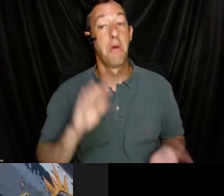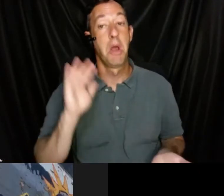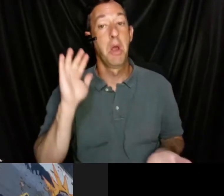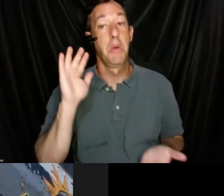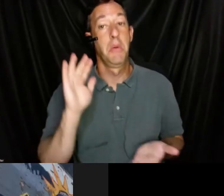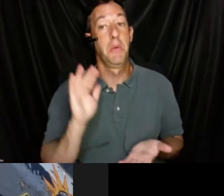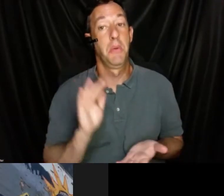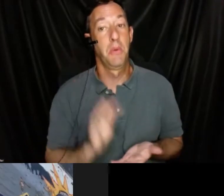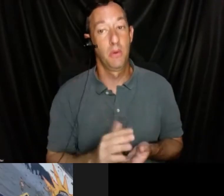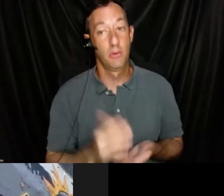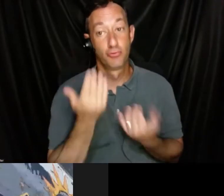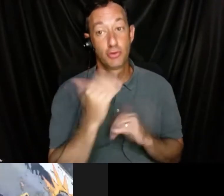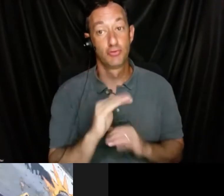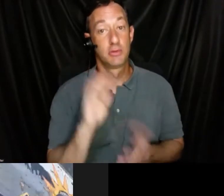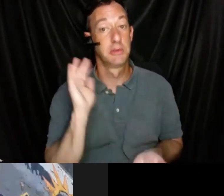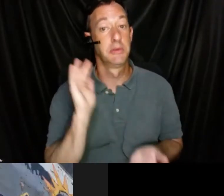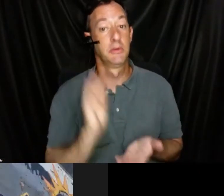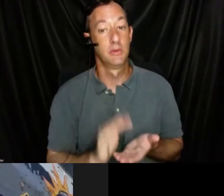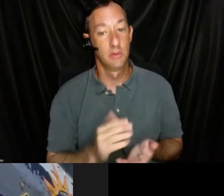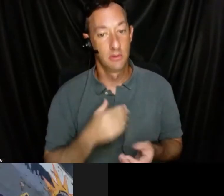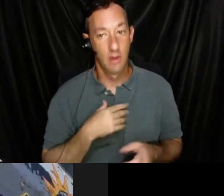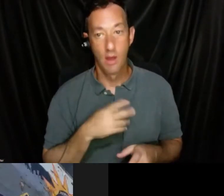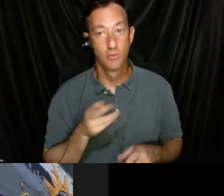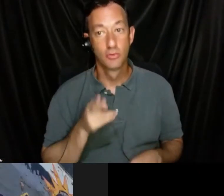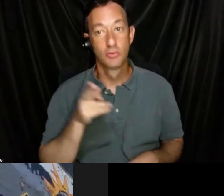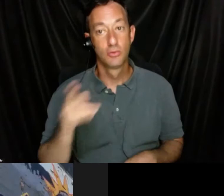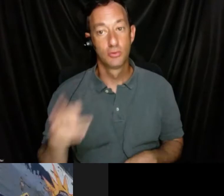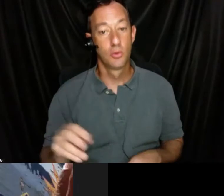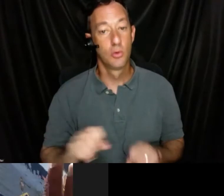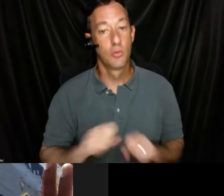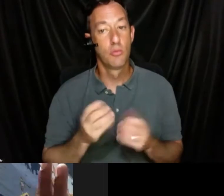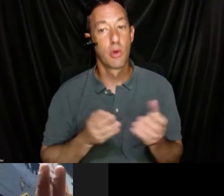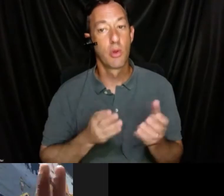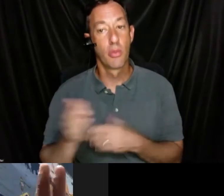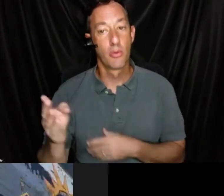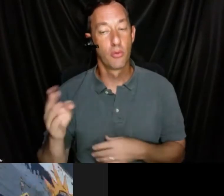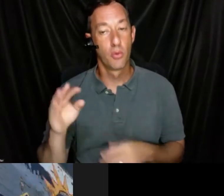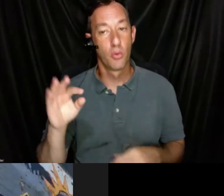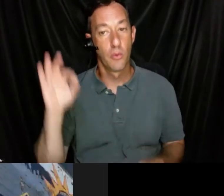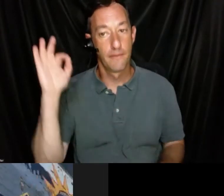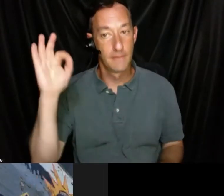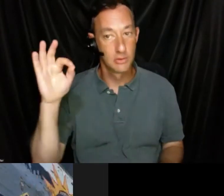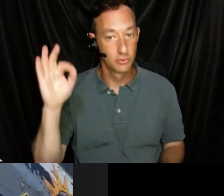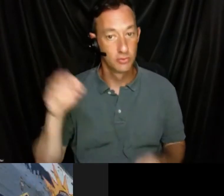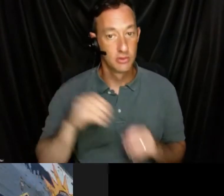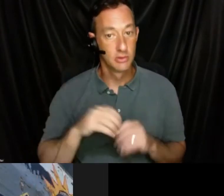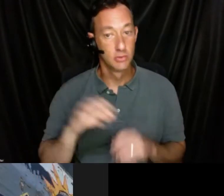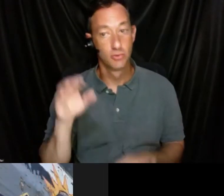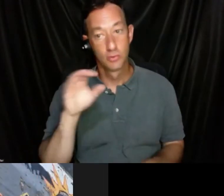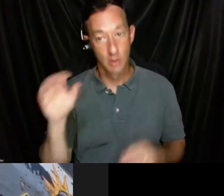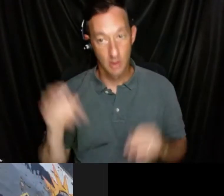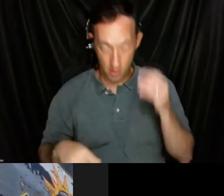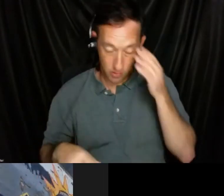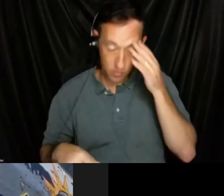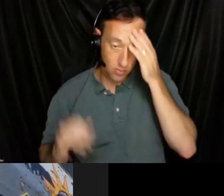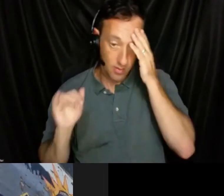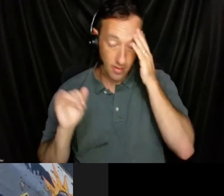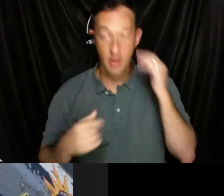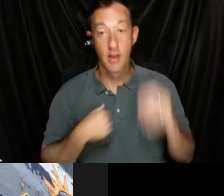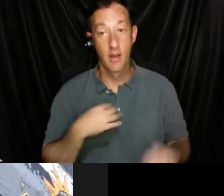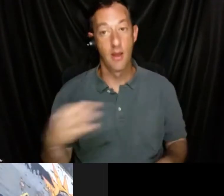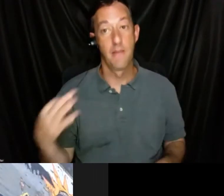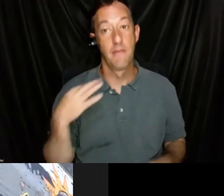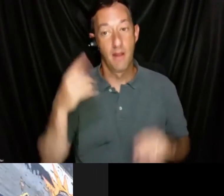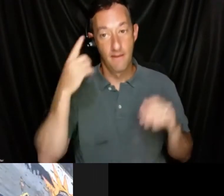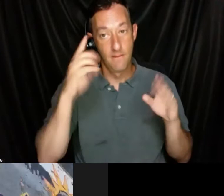restrictions lifted, I ended up at Breakthrough Ministries. Well, a ministry that was in Chicago. And that's when I applied for